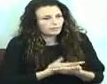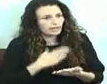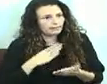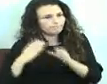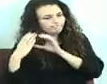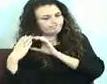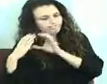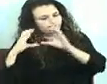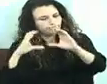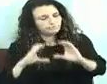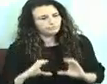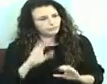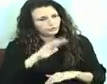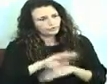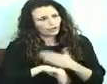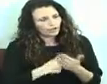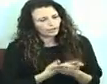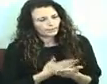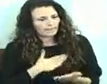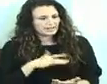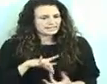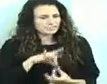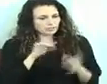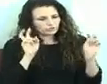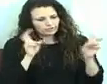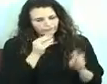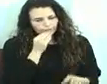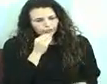the spiritual food that I need to continue. And